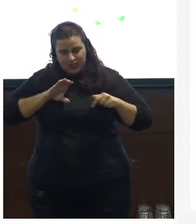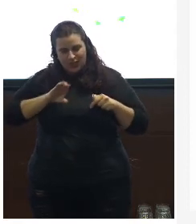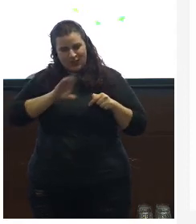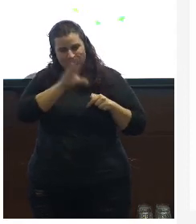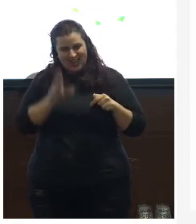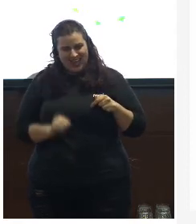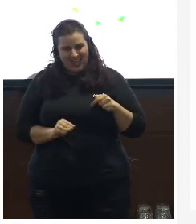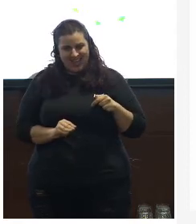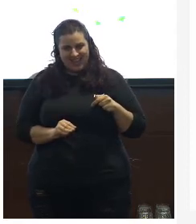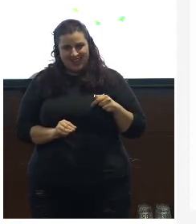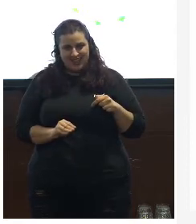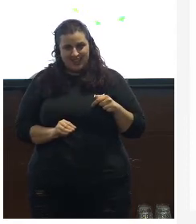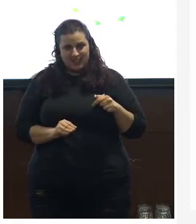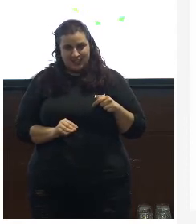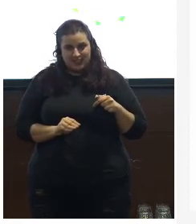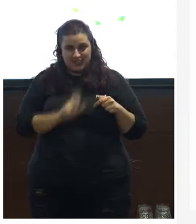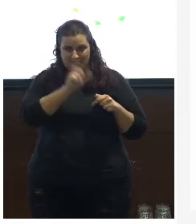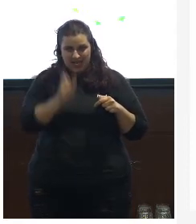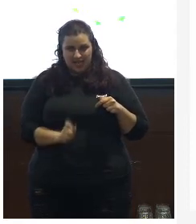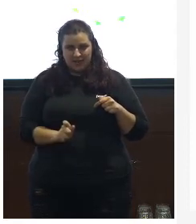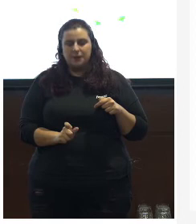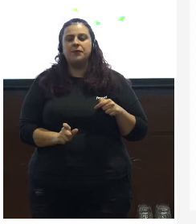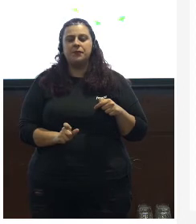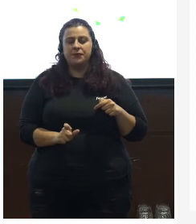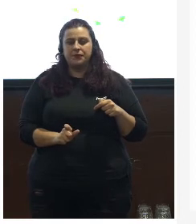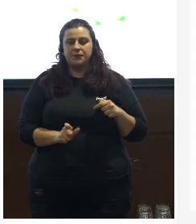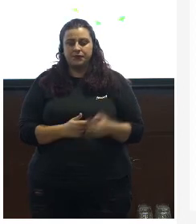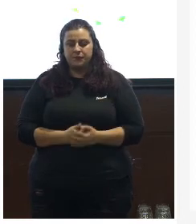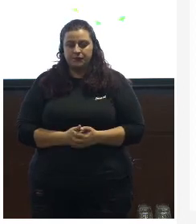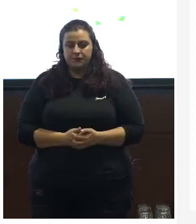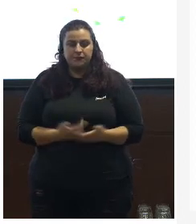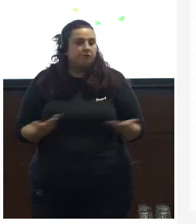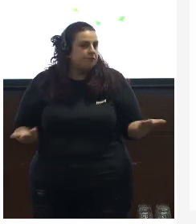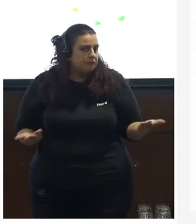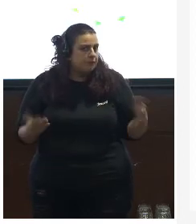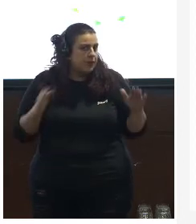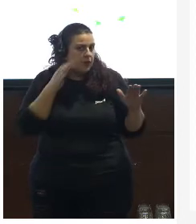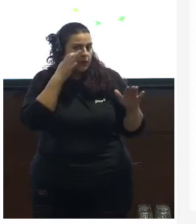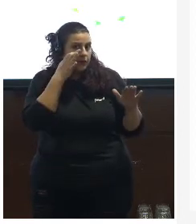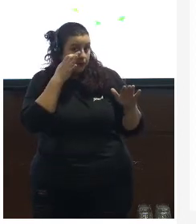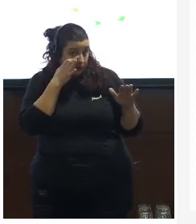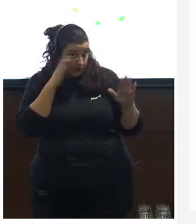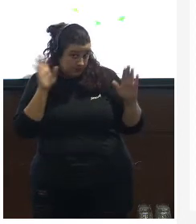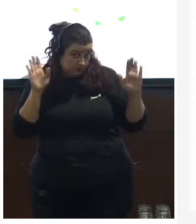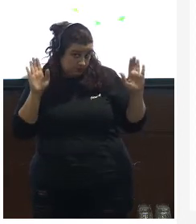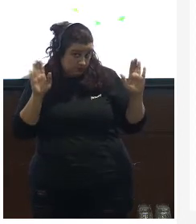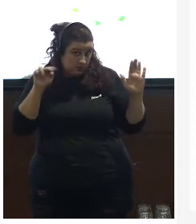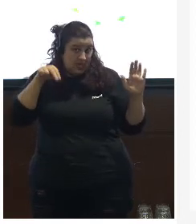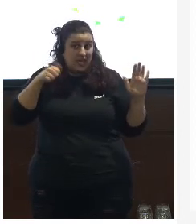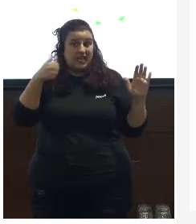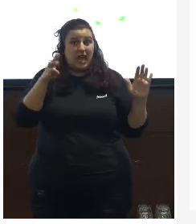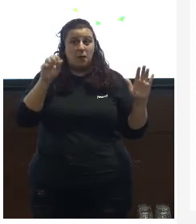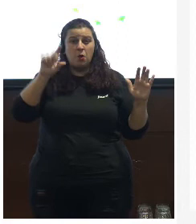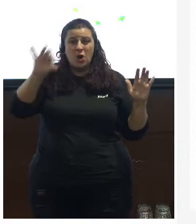Campania is not a nice place for people with disabilities. I don't know if you've ever been to Naples. It's a